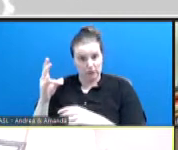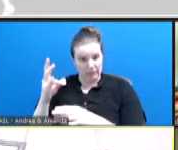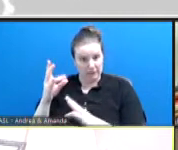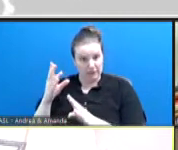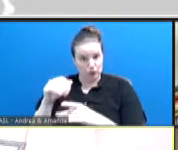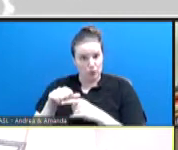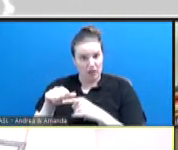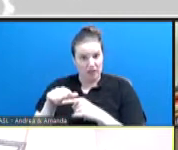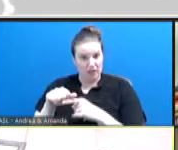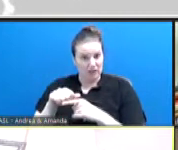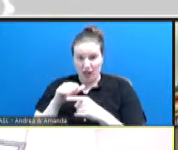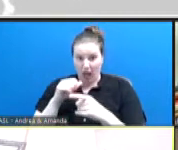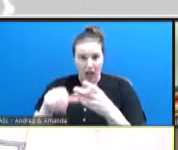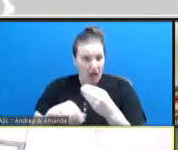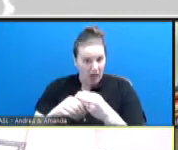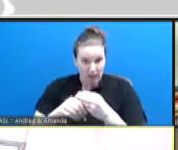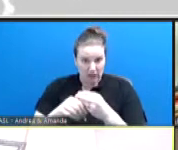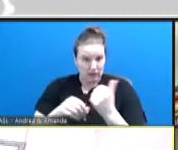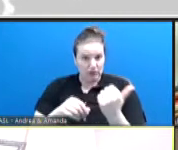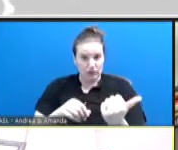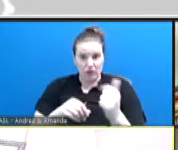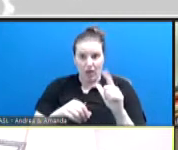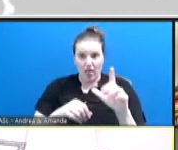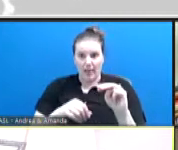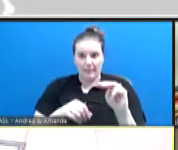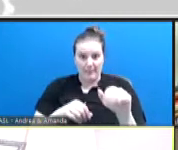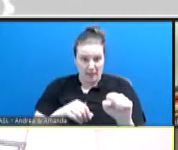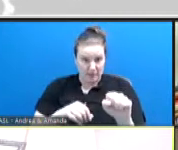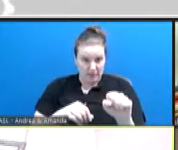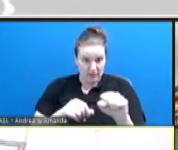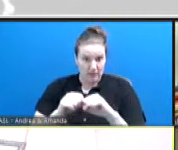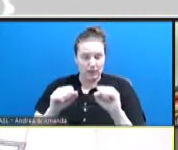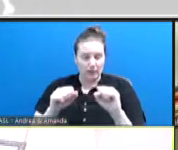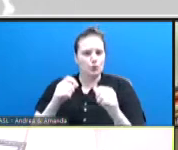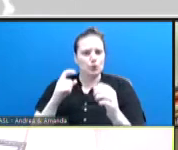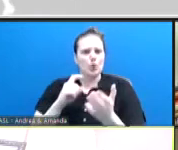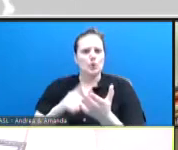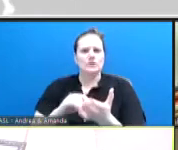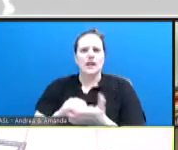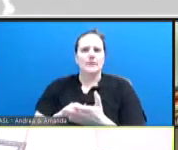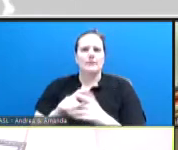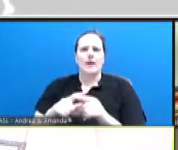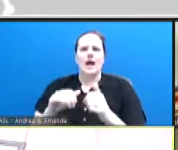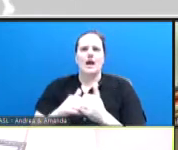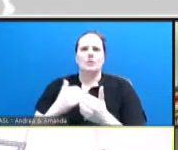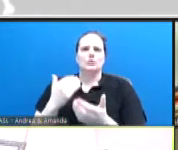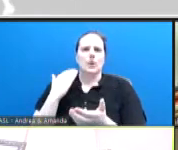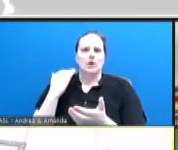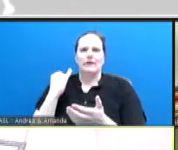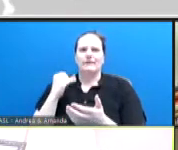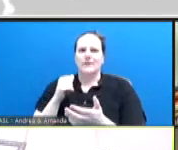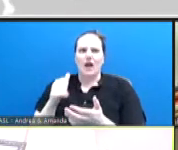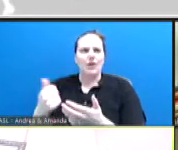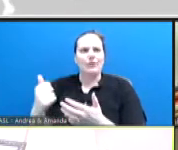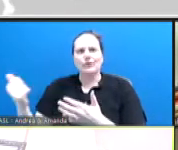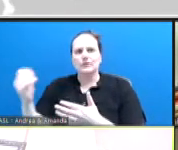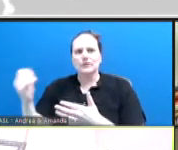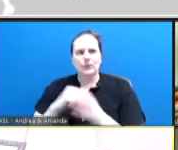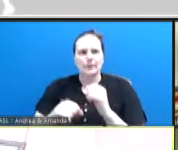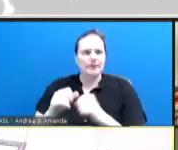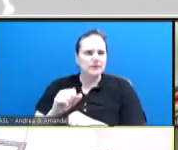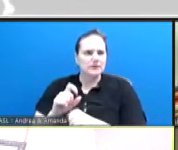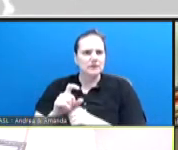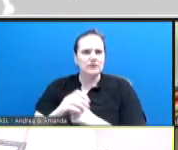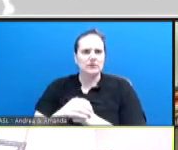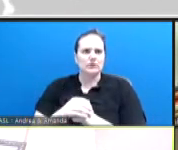training not added to the LMS system. So you noticed that, but how did you know if there was not others that were missing?